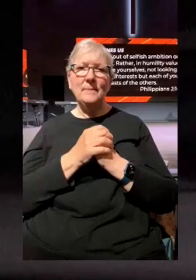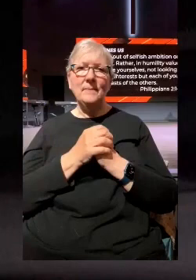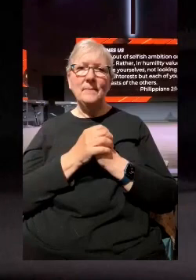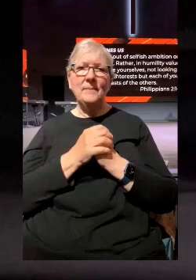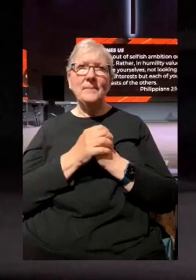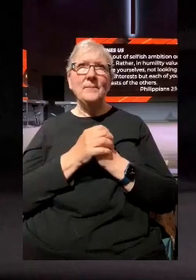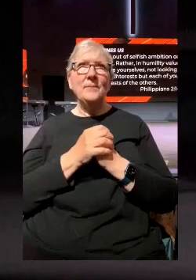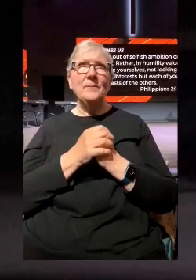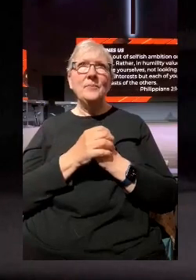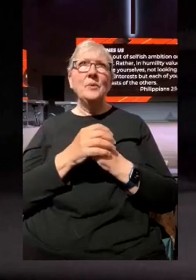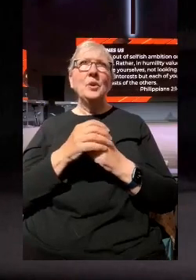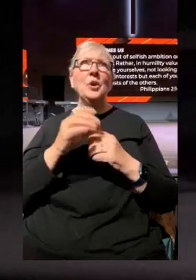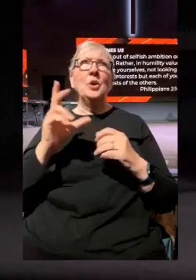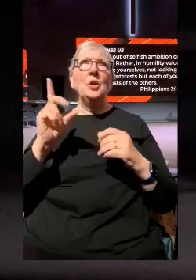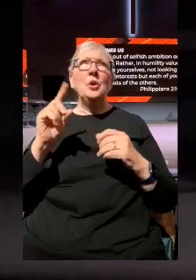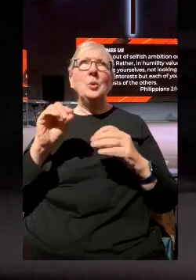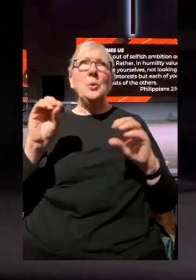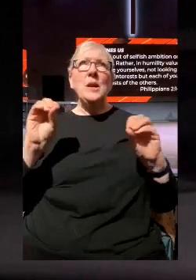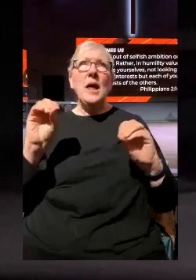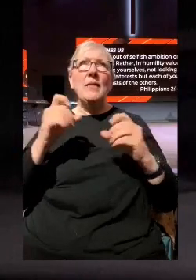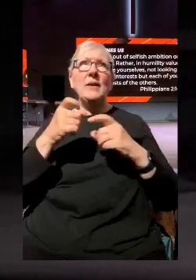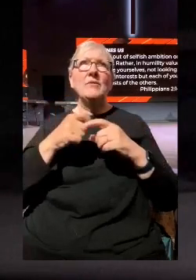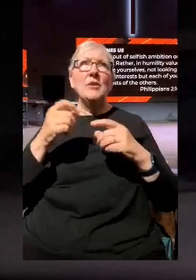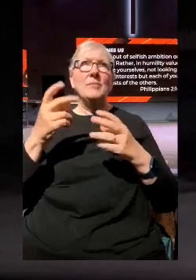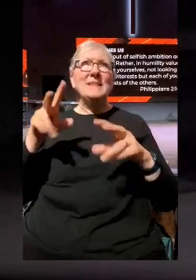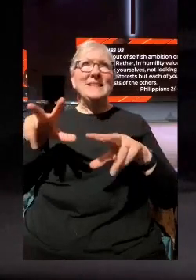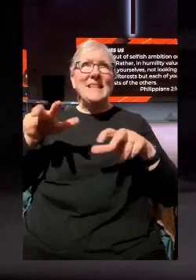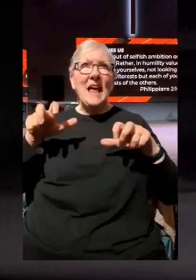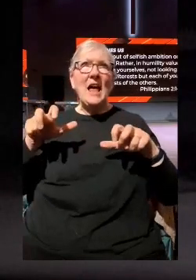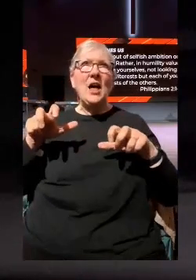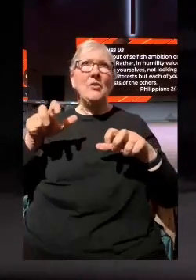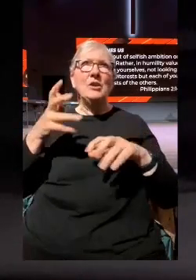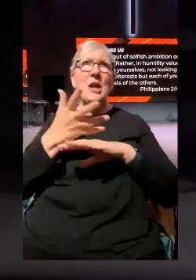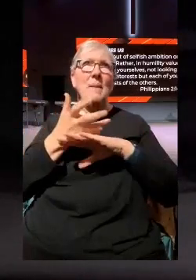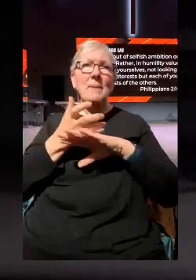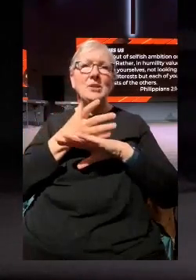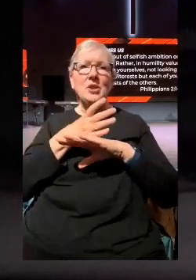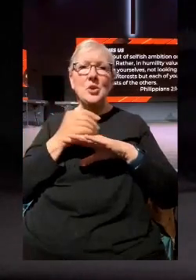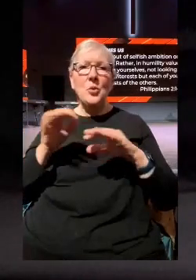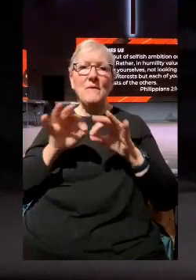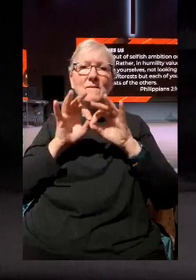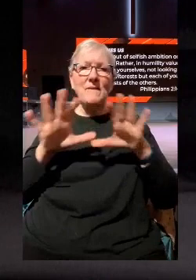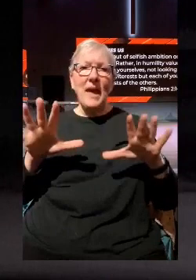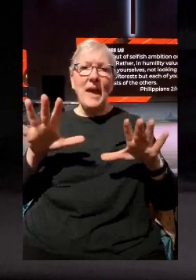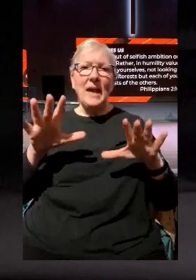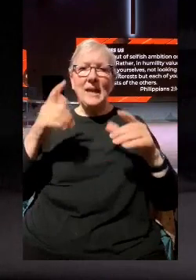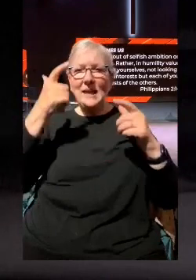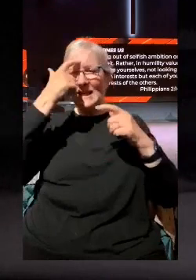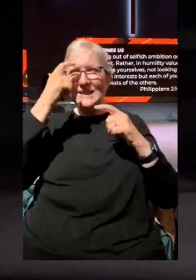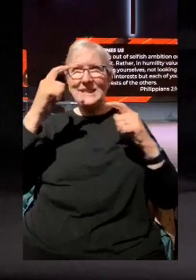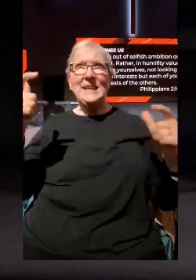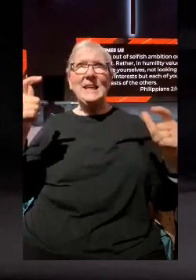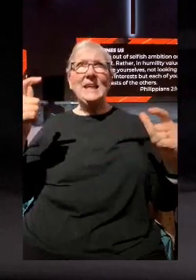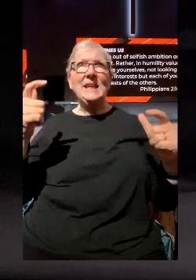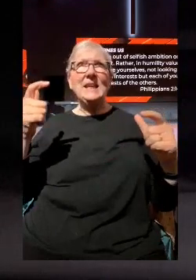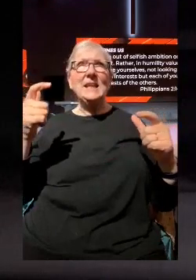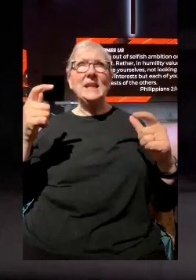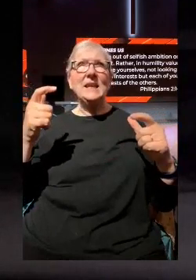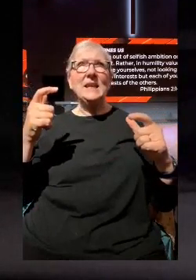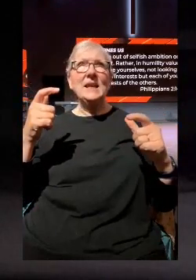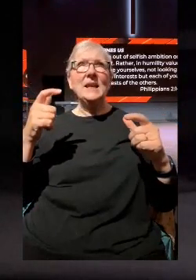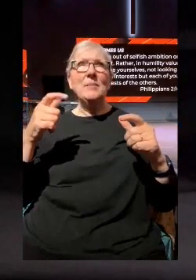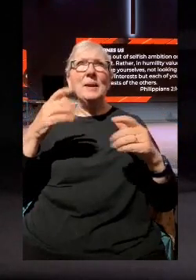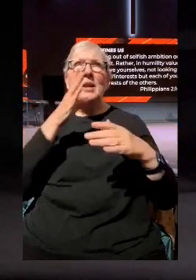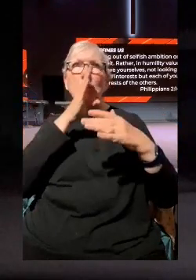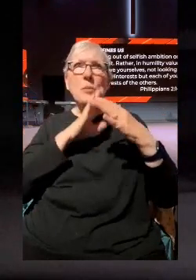Do nothing out of selfish ambition or vain conceit. Rather, in humility, value others above yourselves, not looking to your own interests, but each